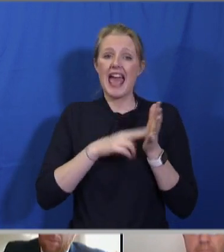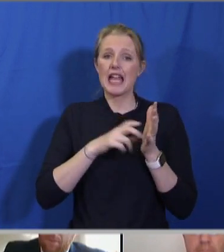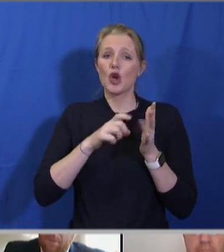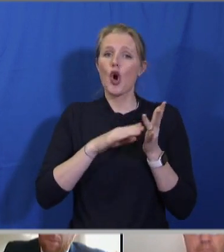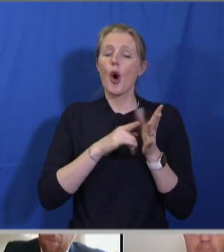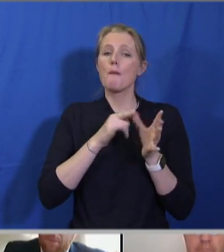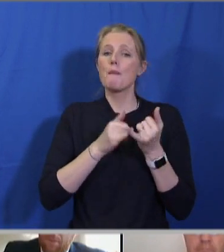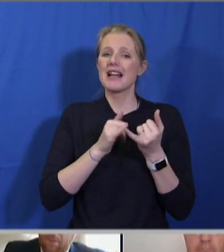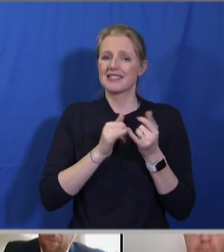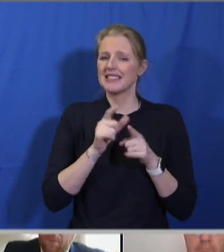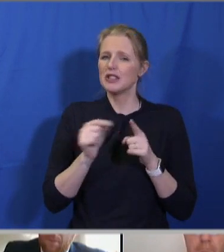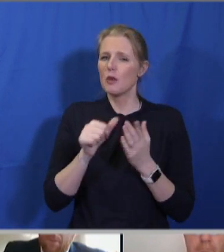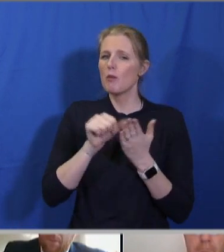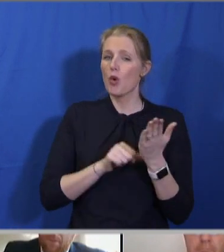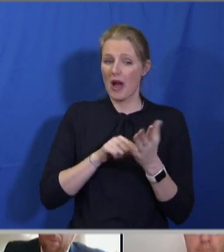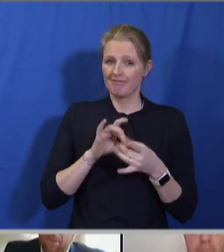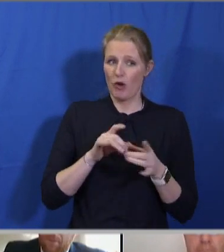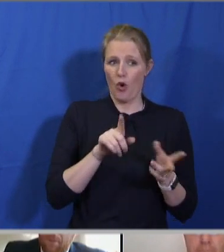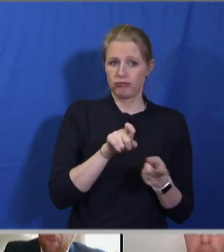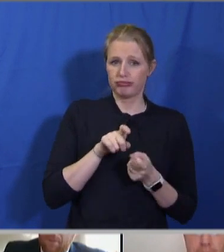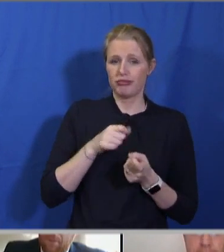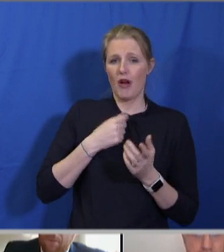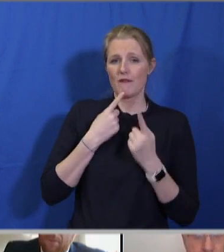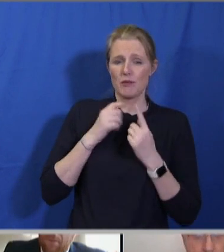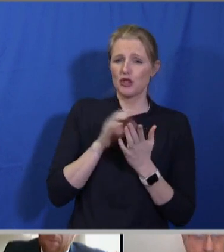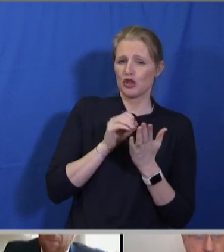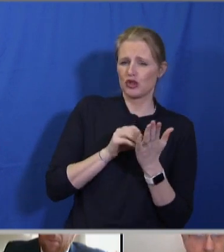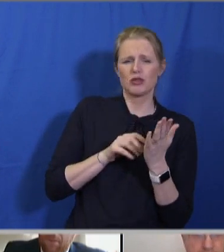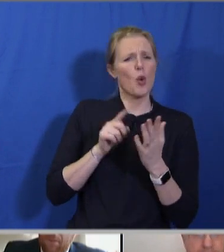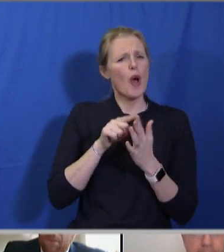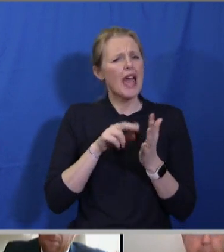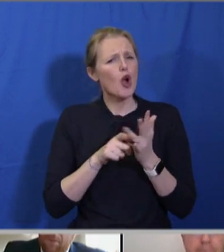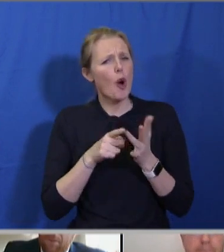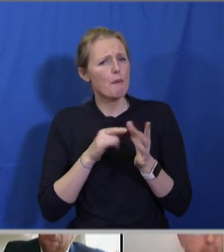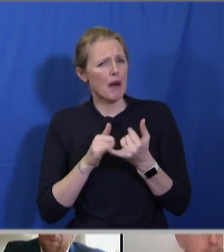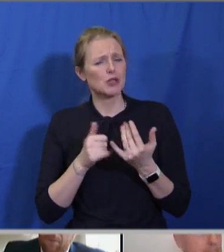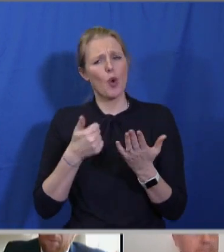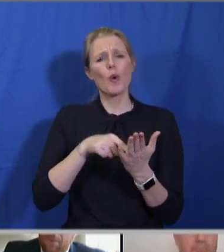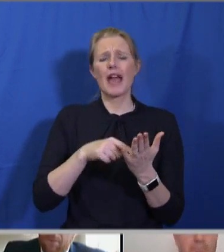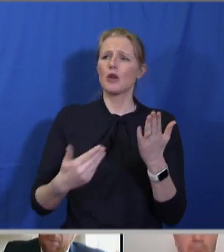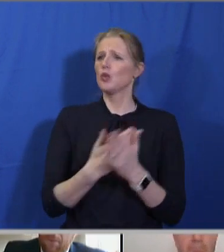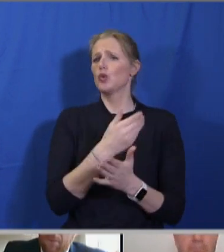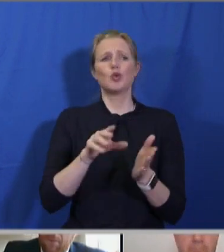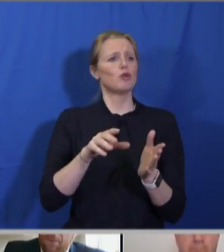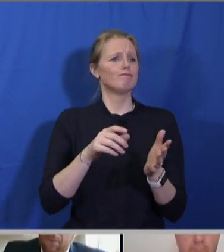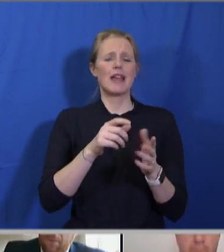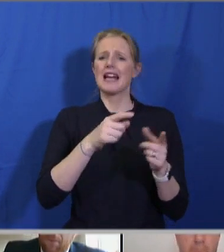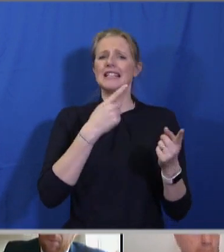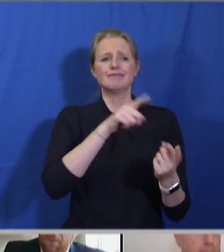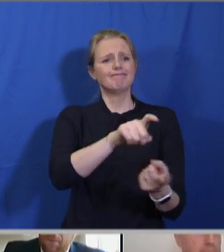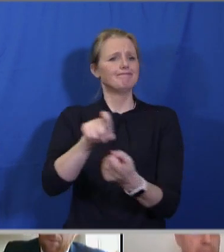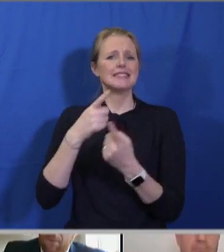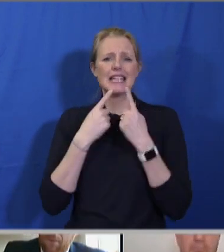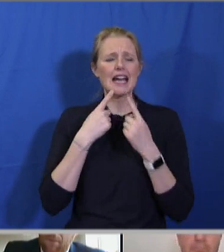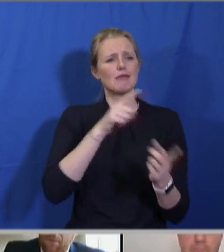today, and what role will Encompass have in improving that data collection and gathering